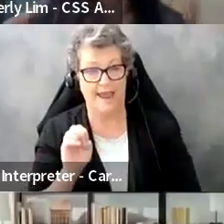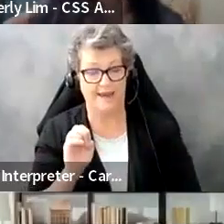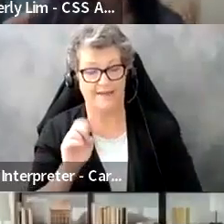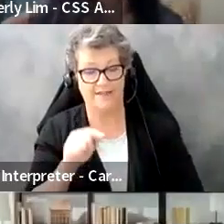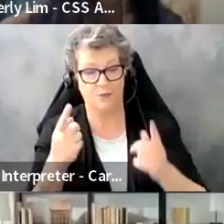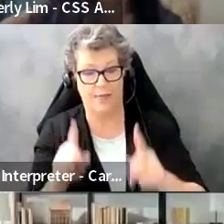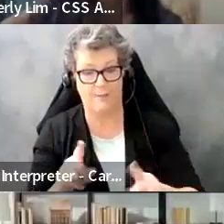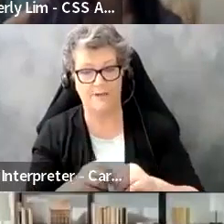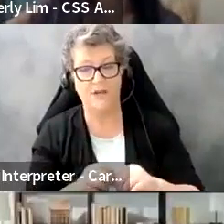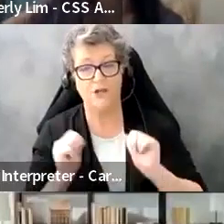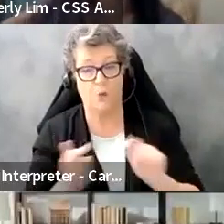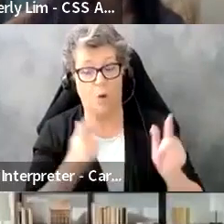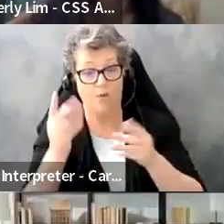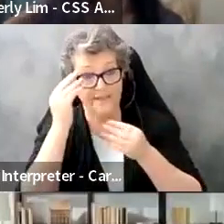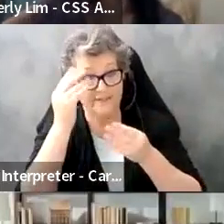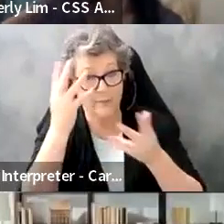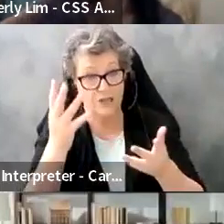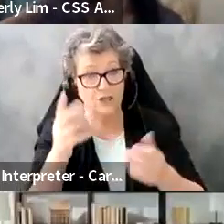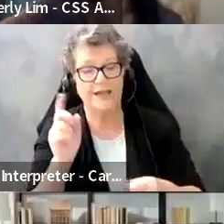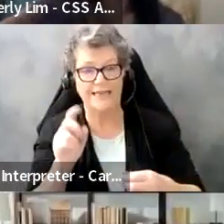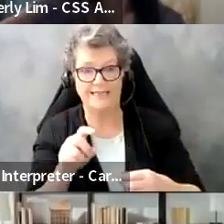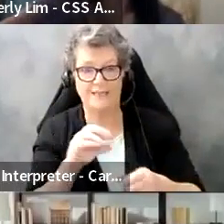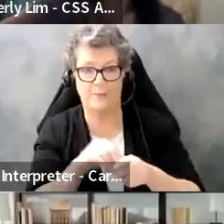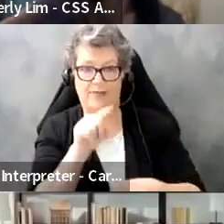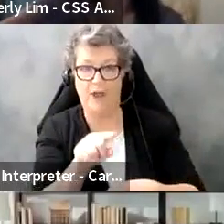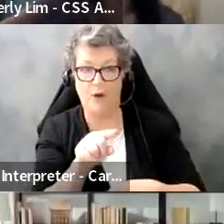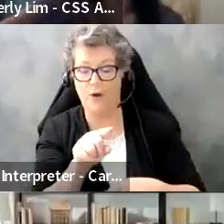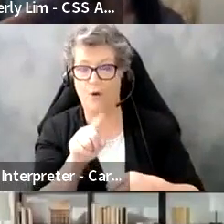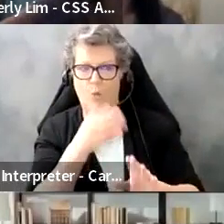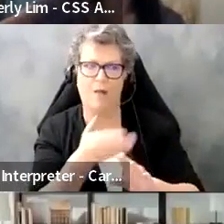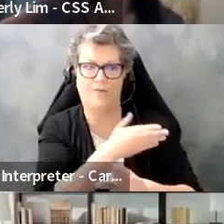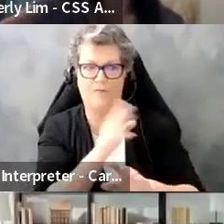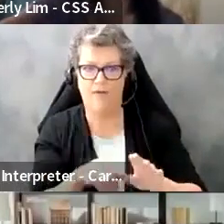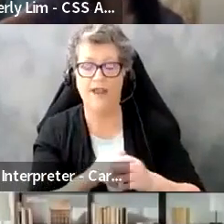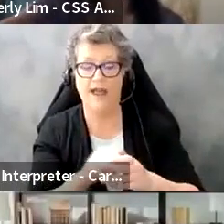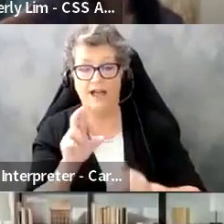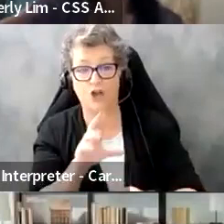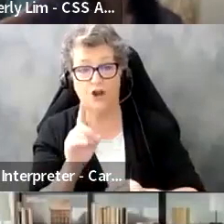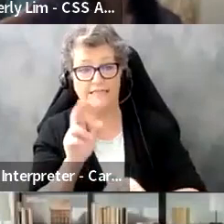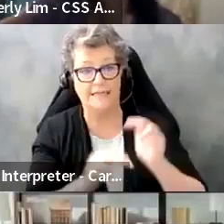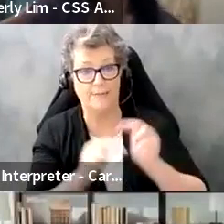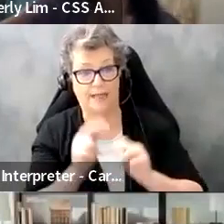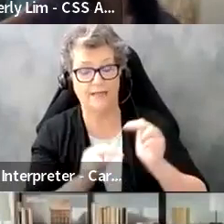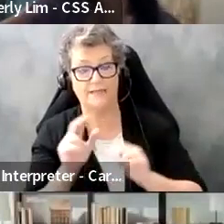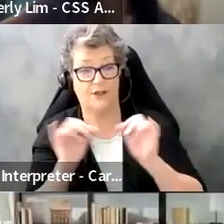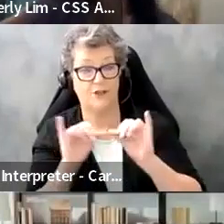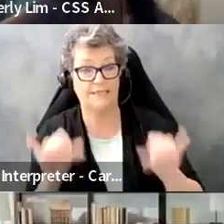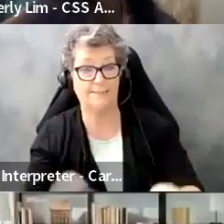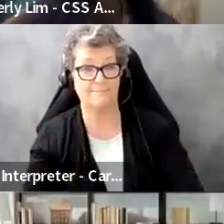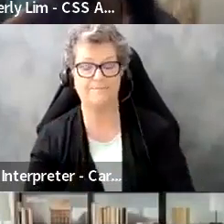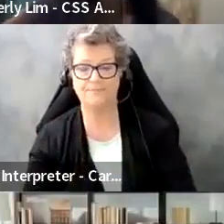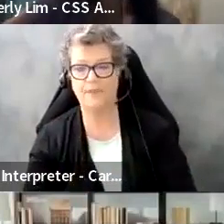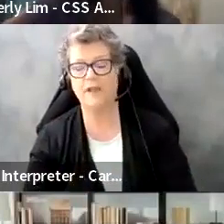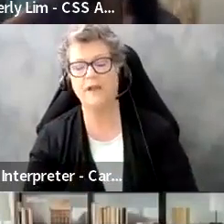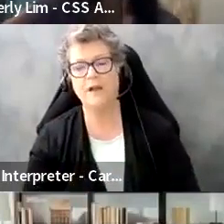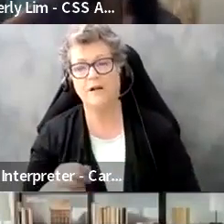take place. So all this information needs to be in well before that as R&D builds their system. On